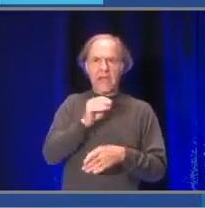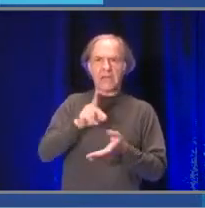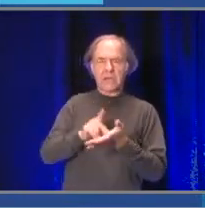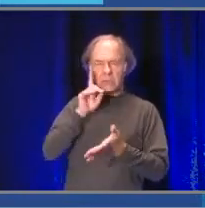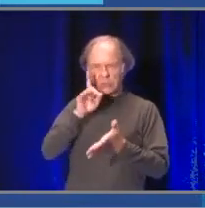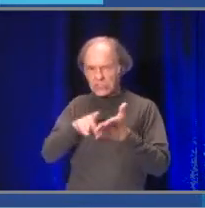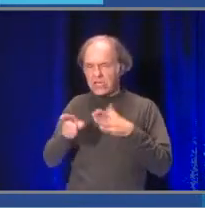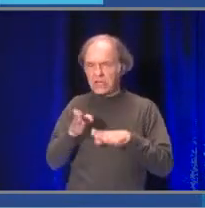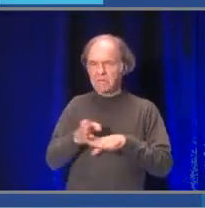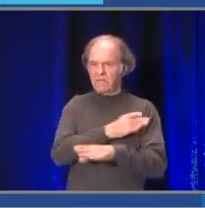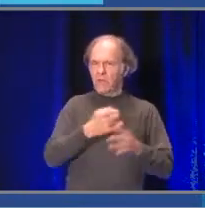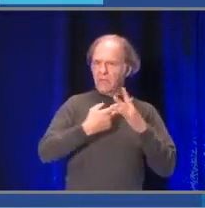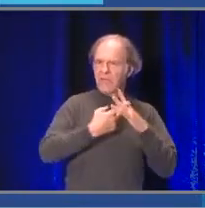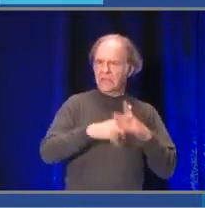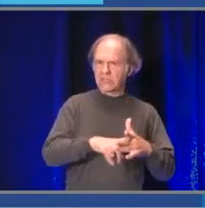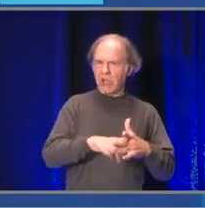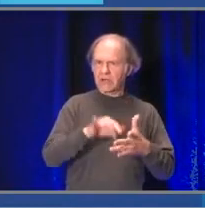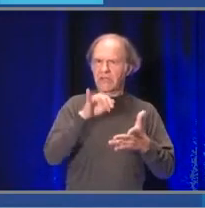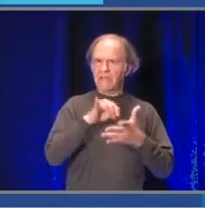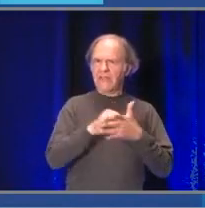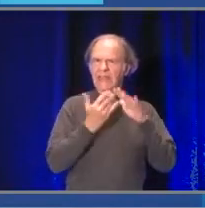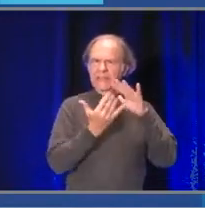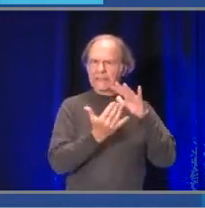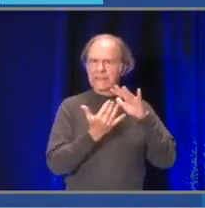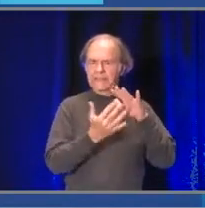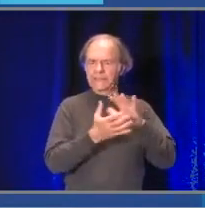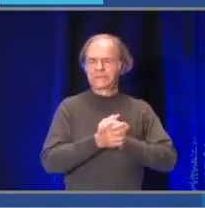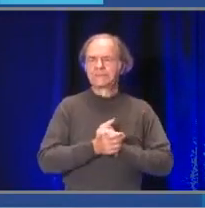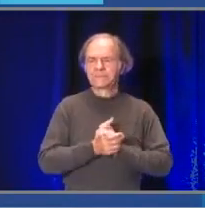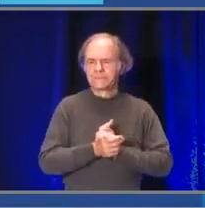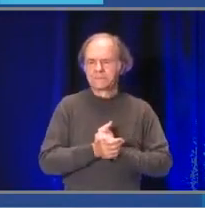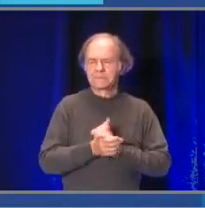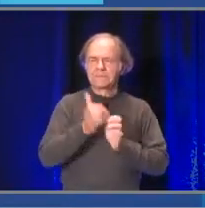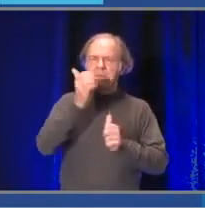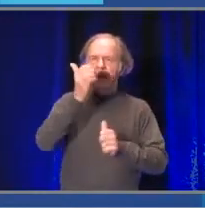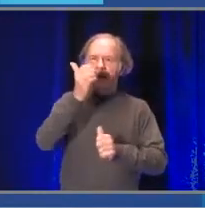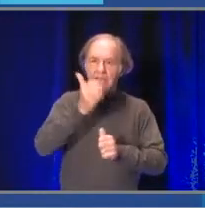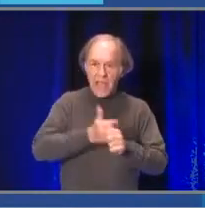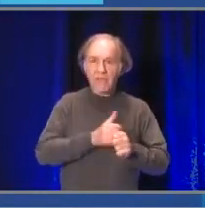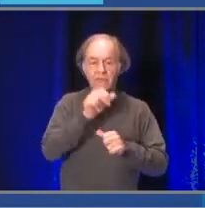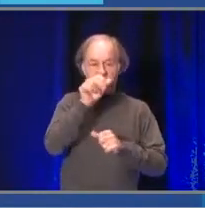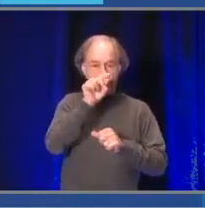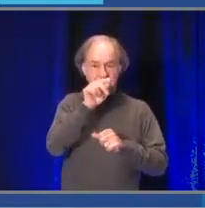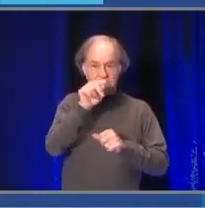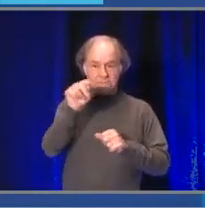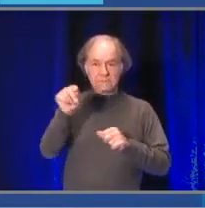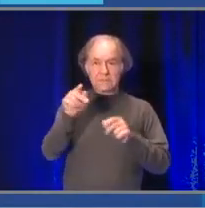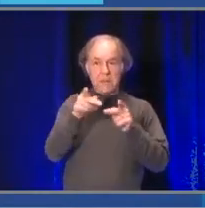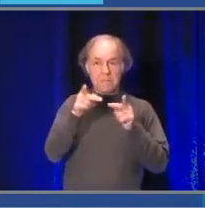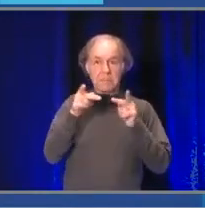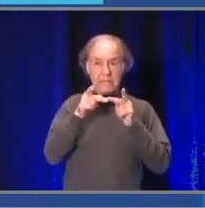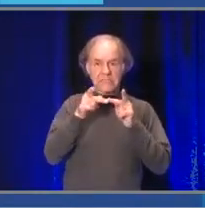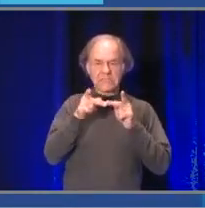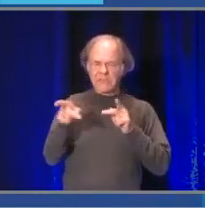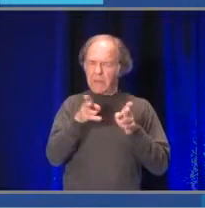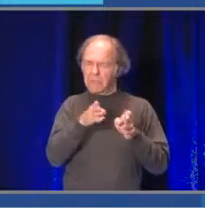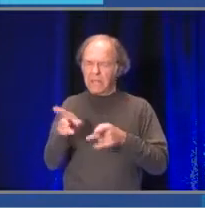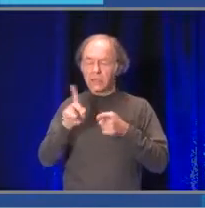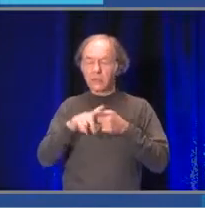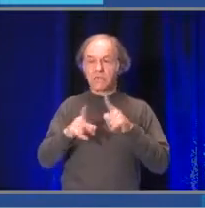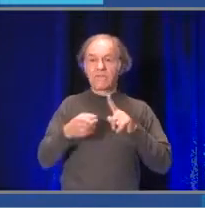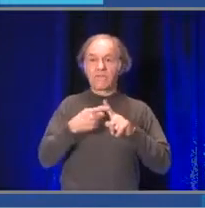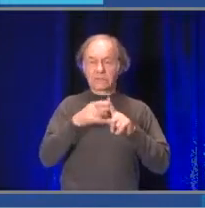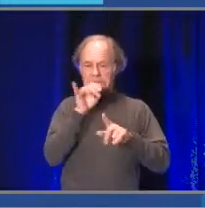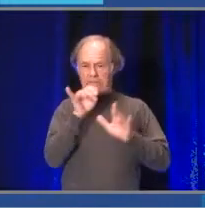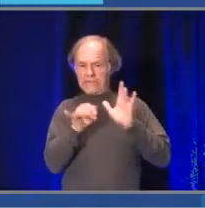physician prior to starting the HIFU procedure. Every ablation lesion is specifically planned around the identification